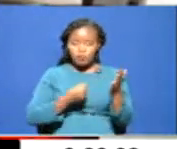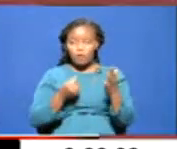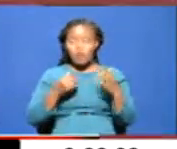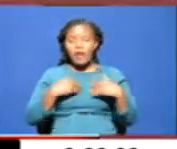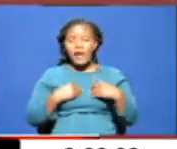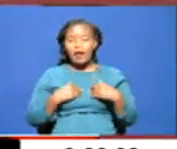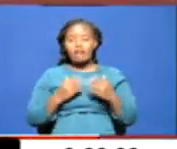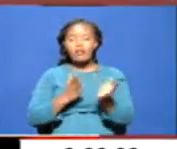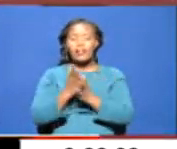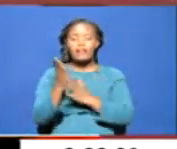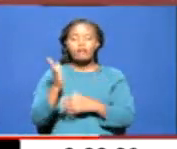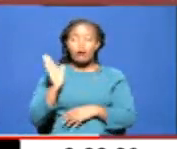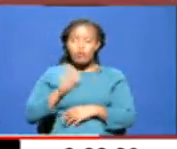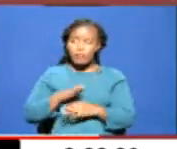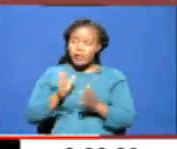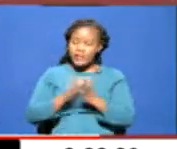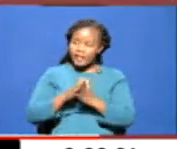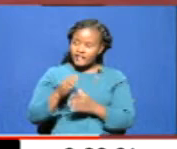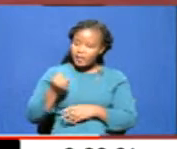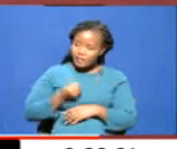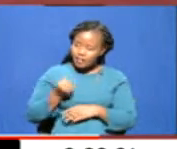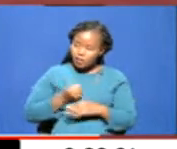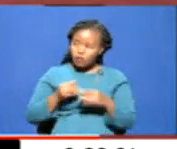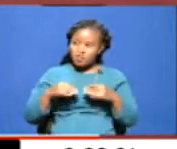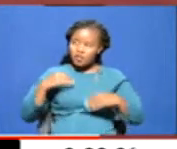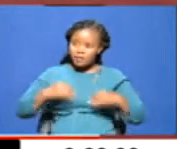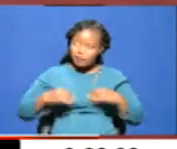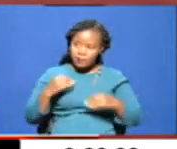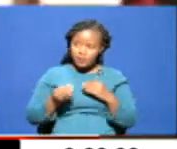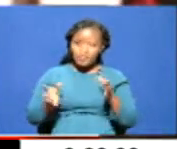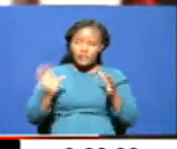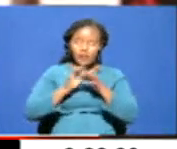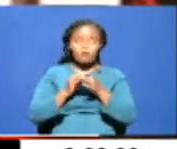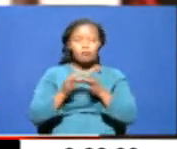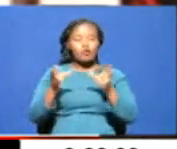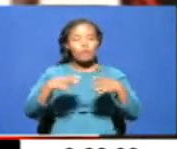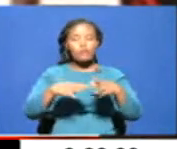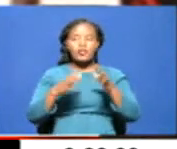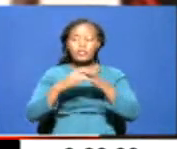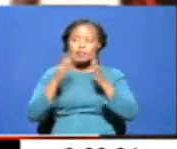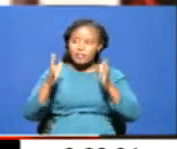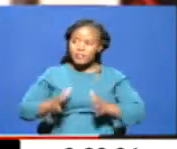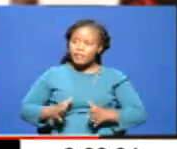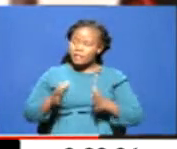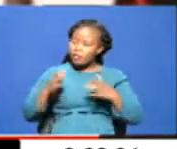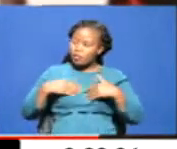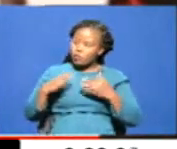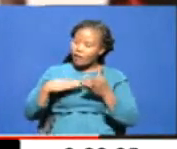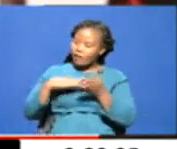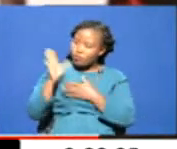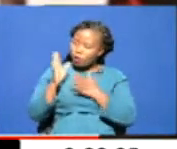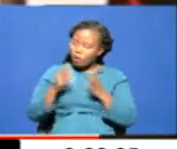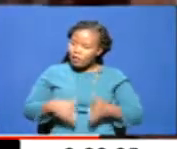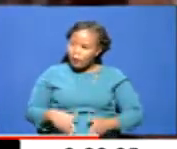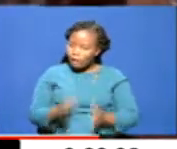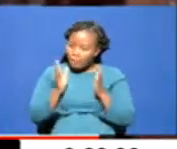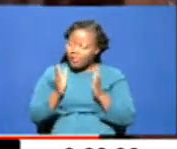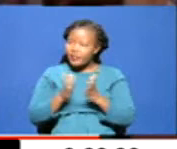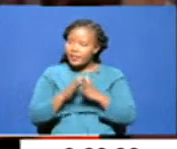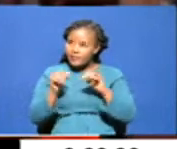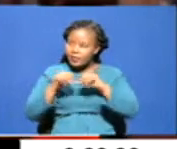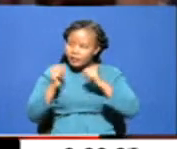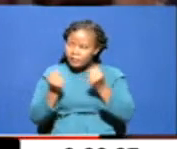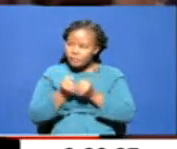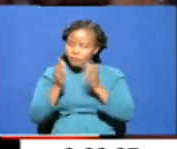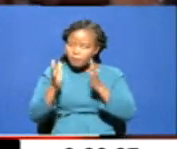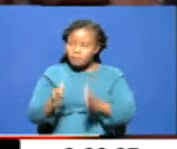Girls Living with Disabilities, engaged community leaders to sensitize them on sexual reproductive health rights of this population of society. So when we go